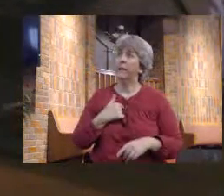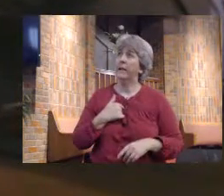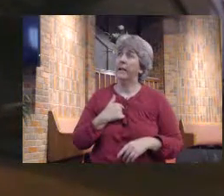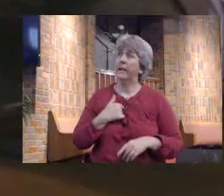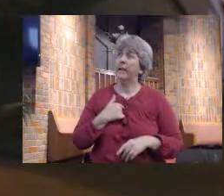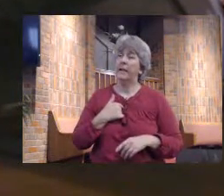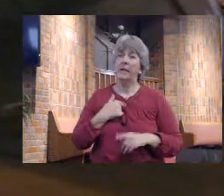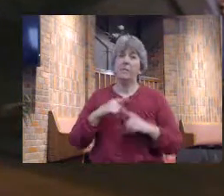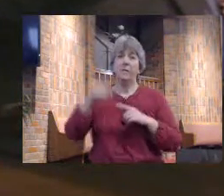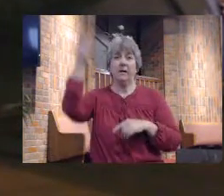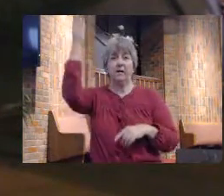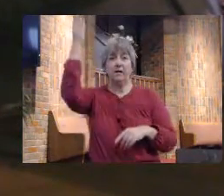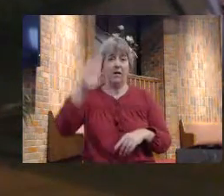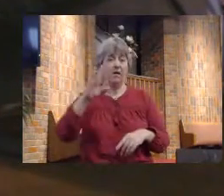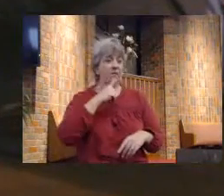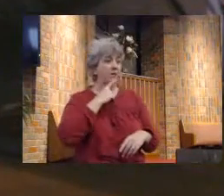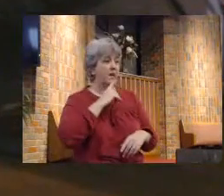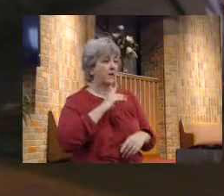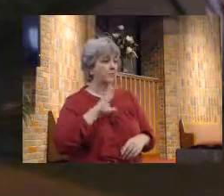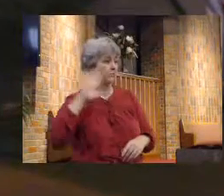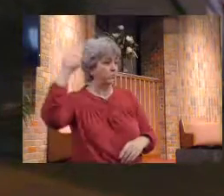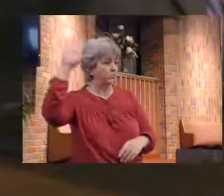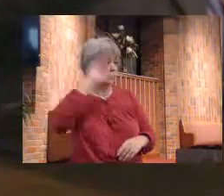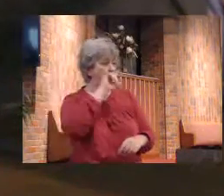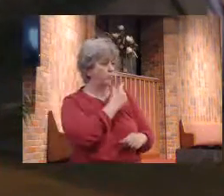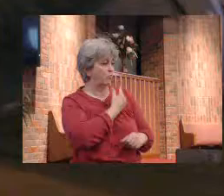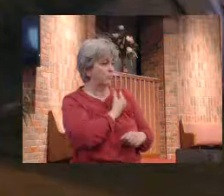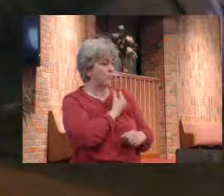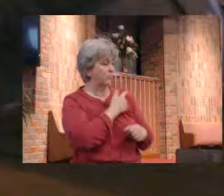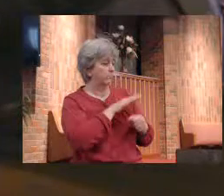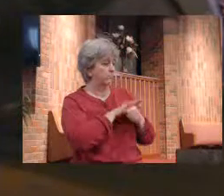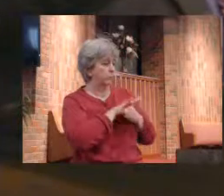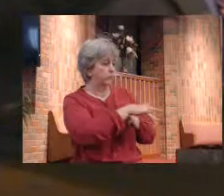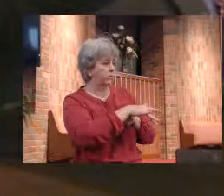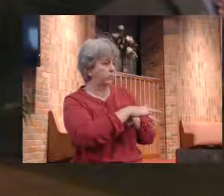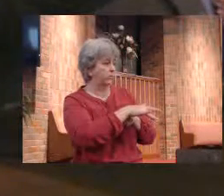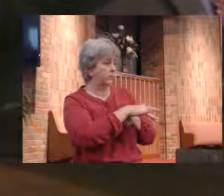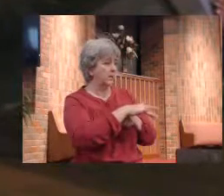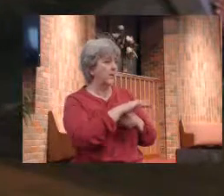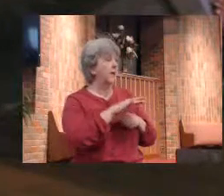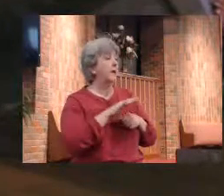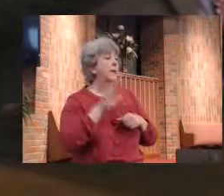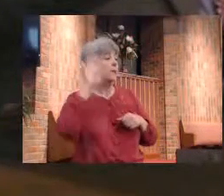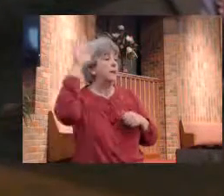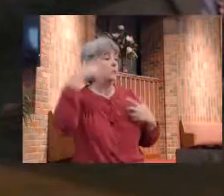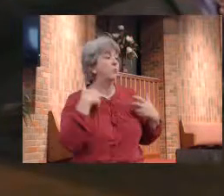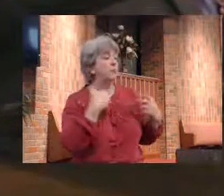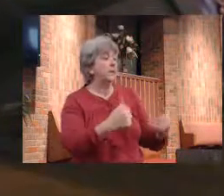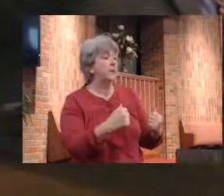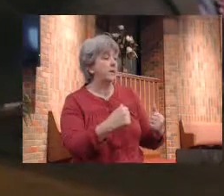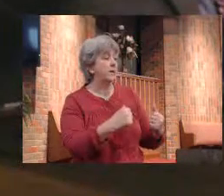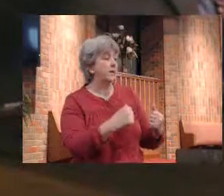grace is sufficient for you. My strength is made perfect in weakness.